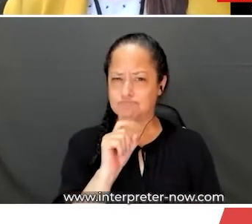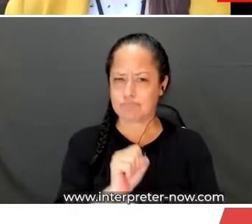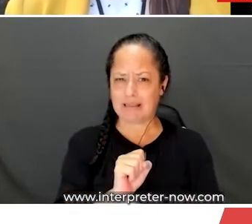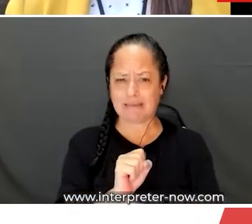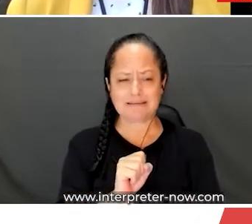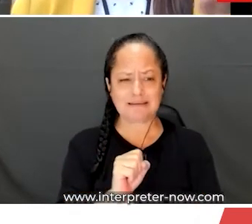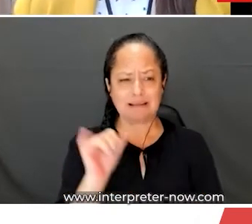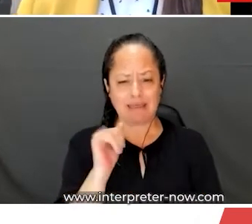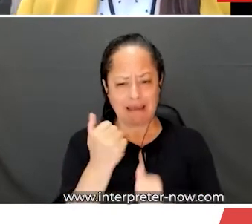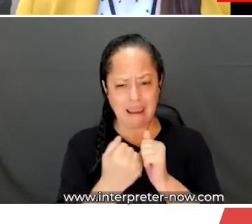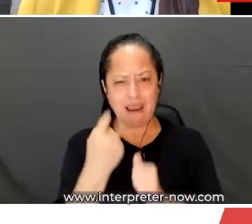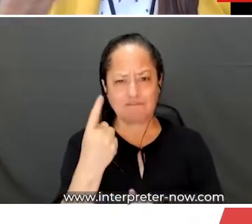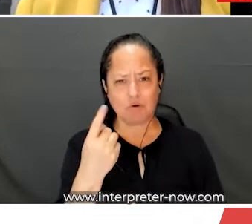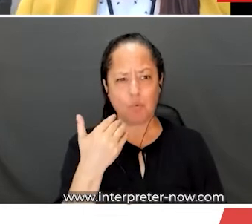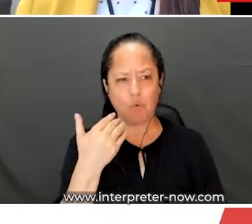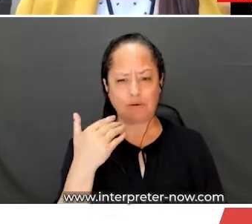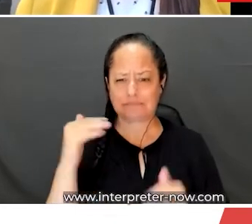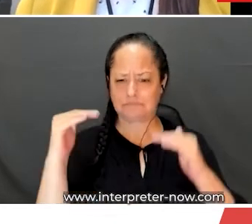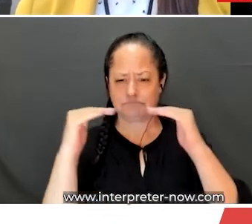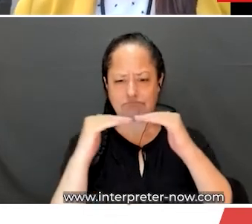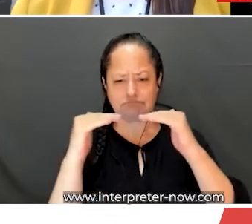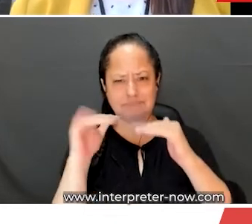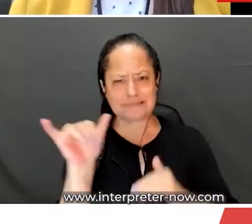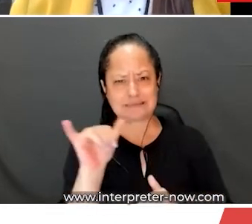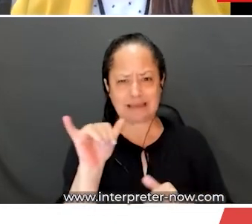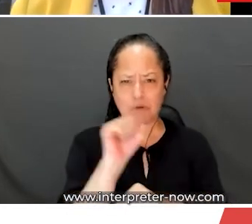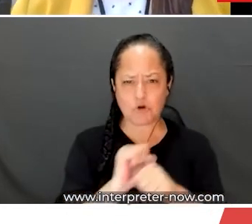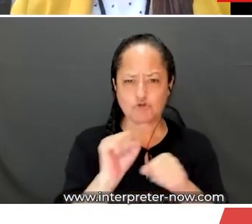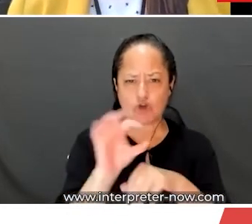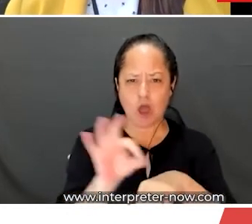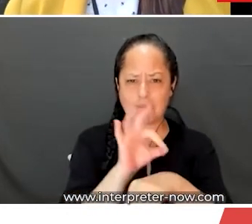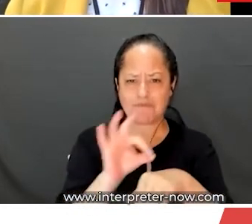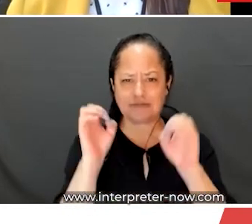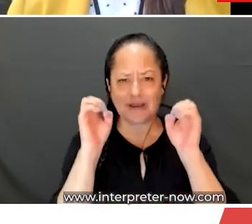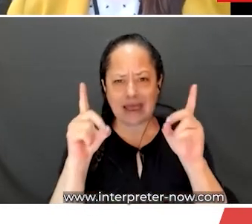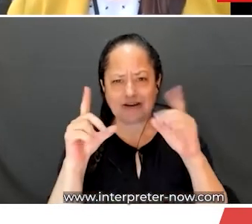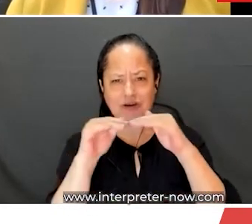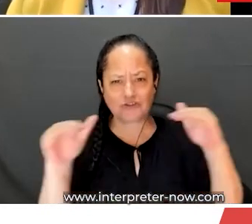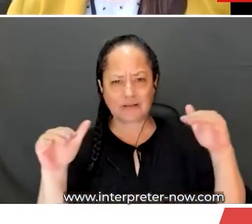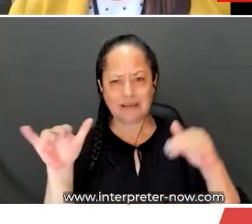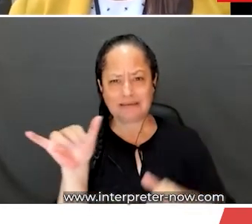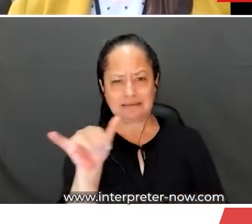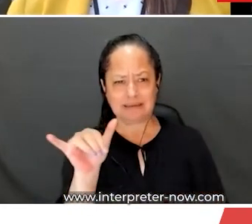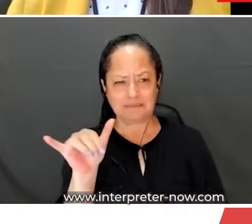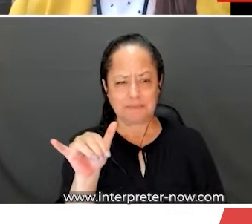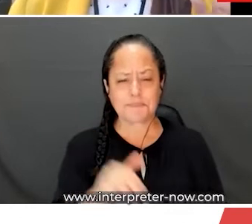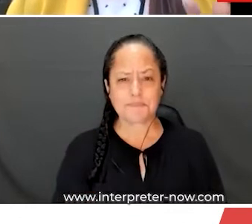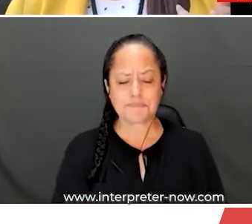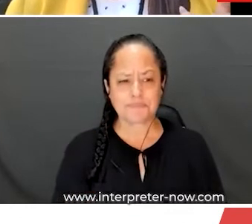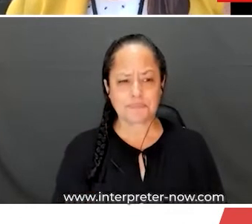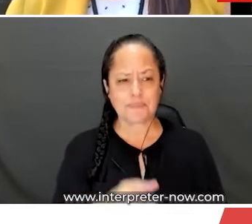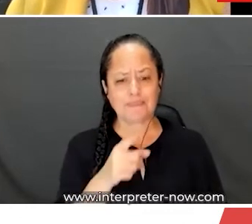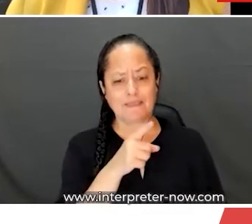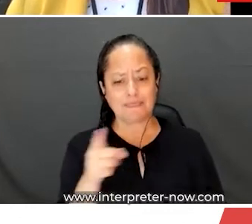like, okay, everyone has qualifications, similar jobs, functions, education levels, equal playing field. So that